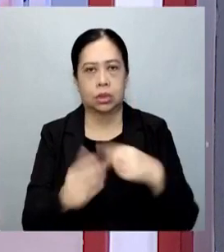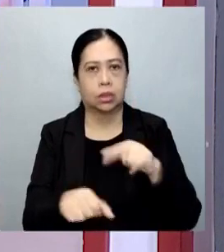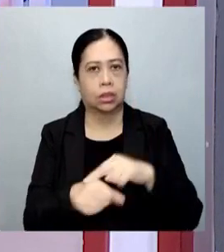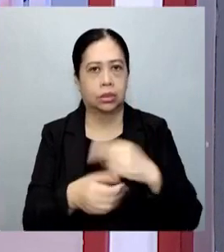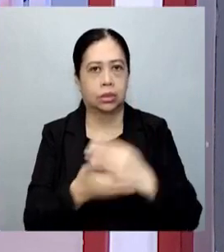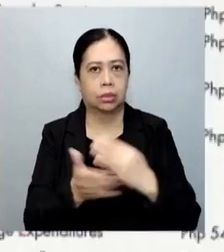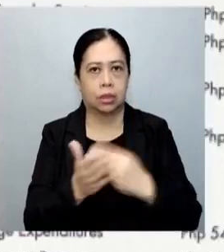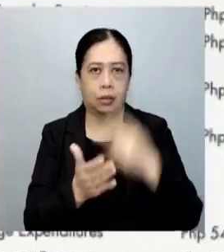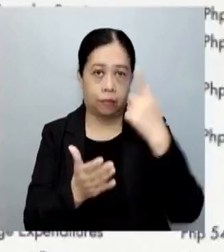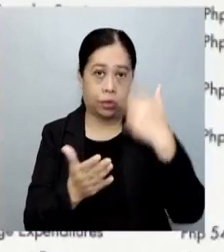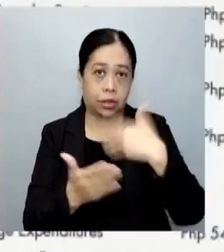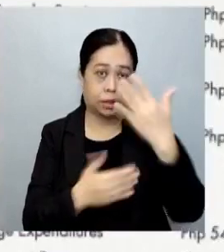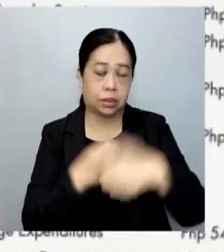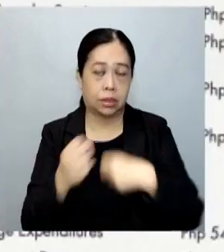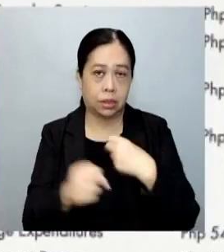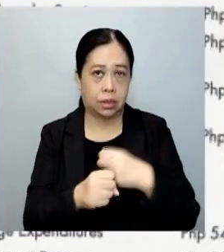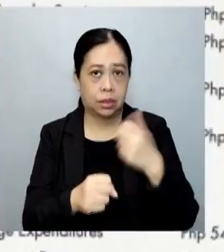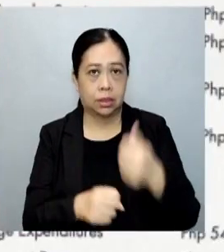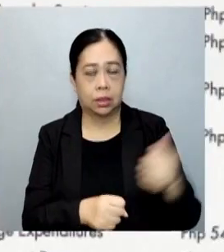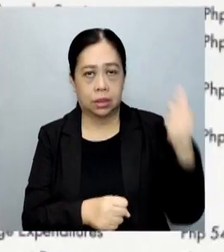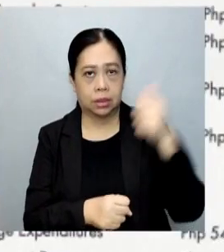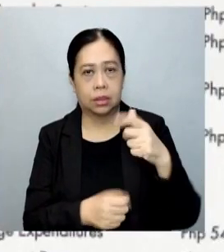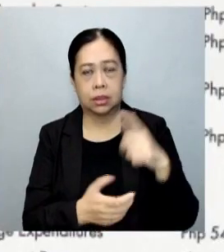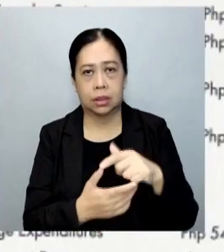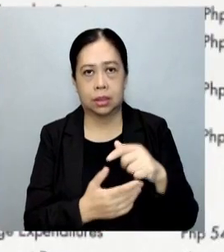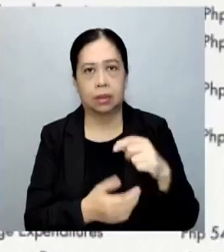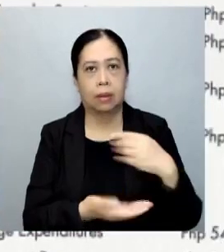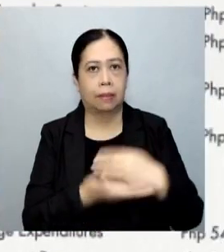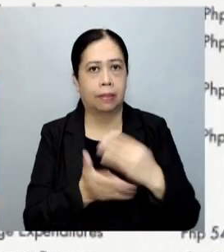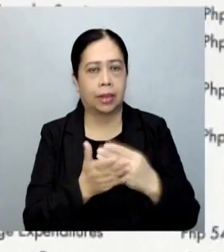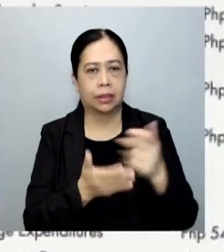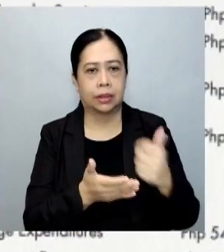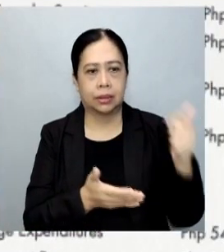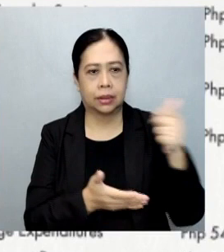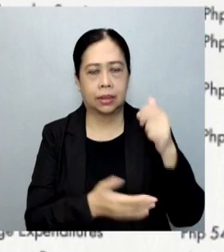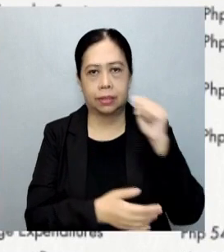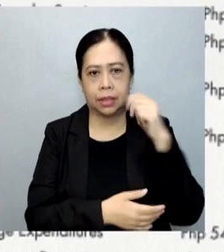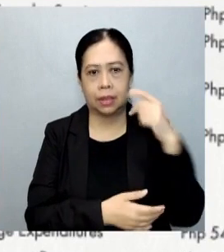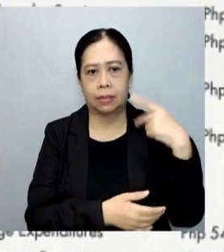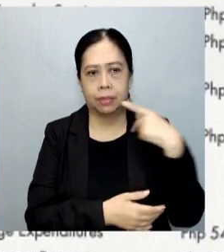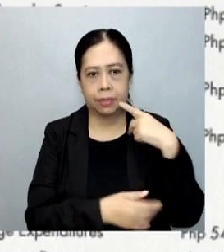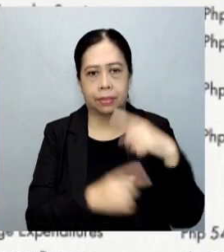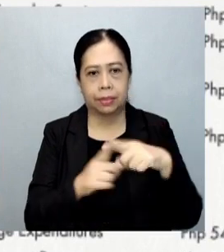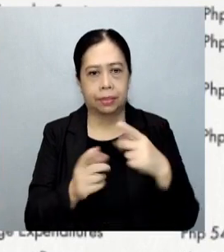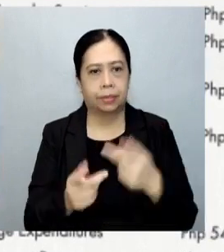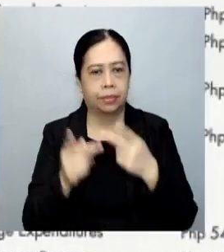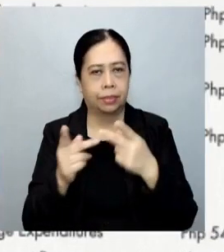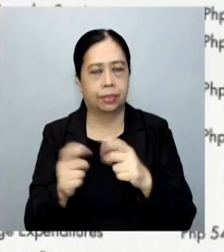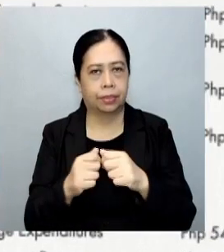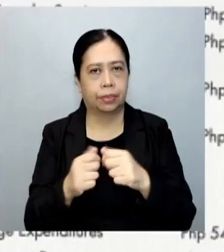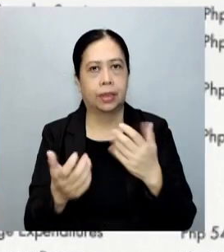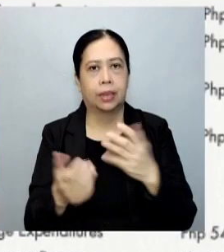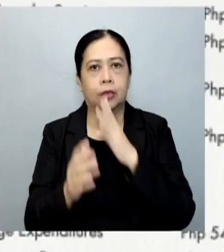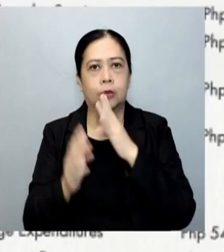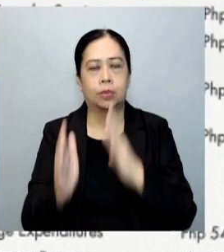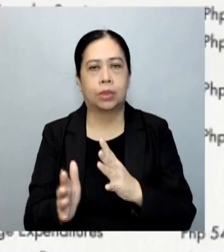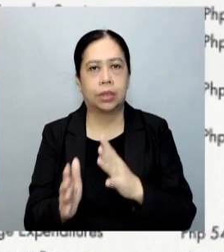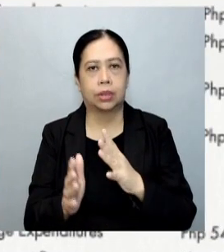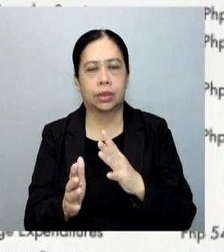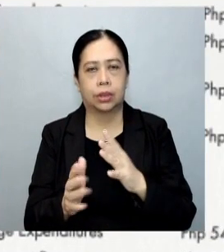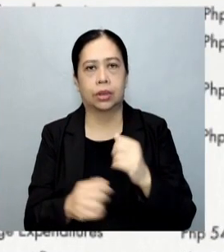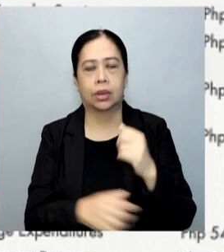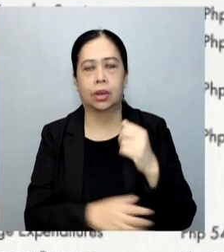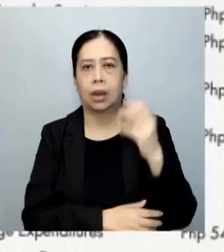year. Budget Secretary Amena Pangandaman turned over the National Expenditure Program to Speaker Martin Romualdez this morning.